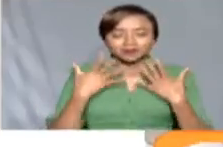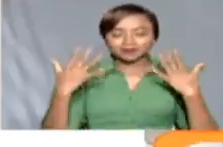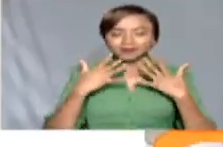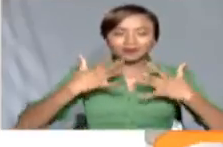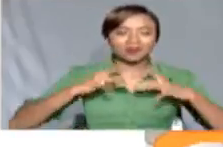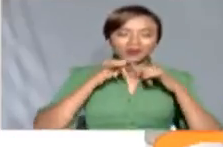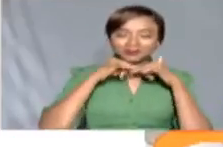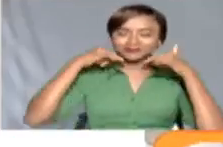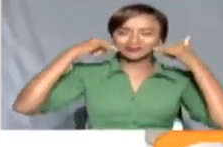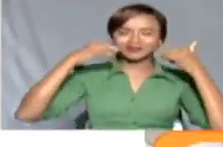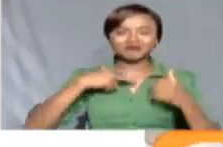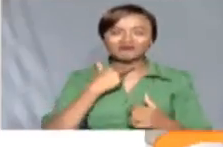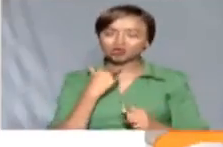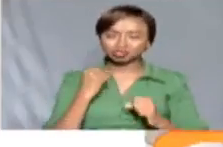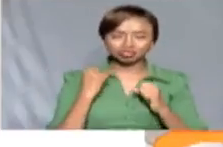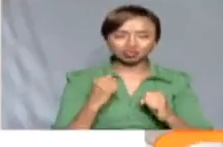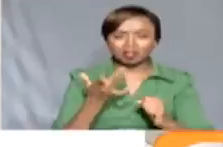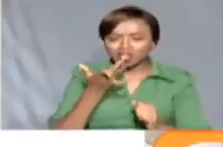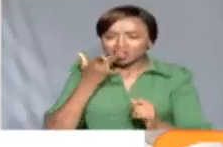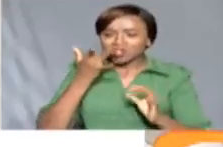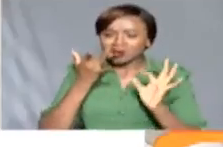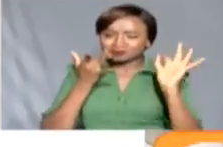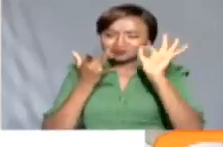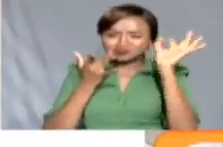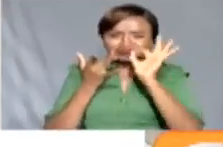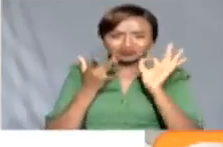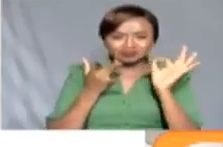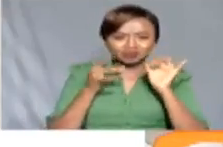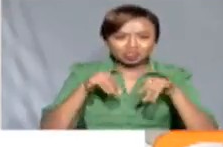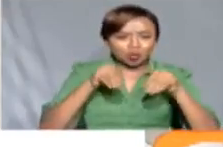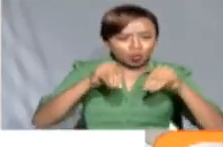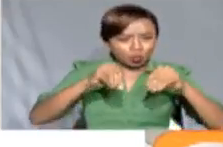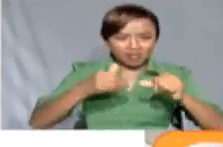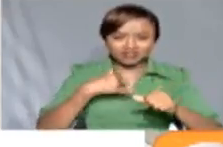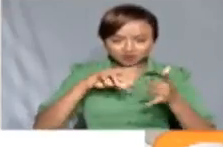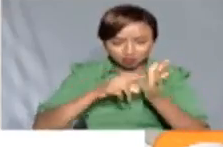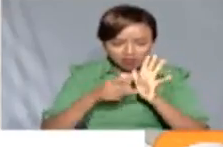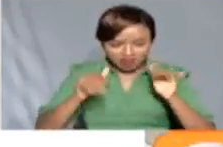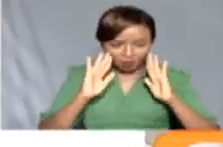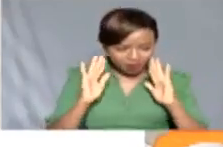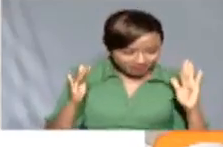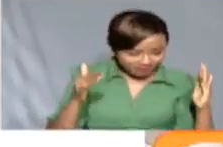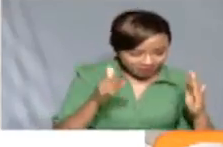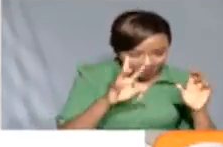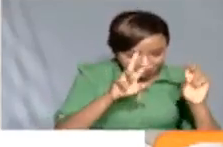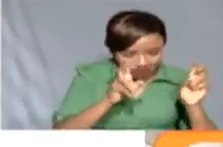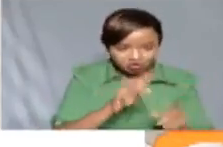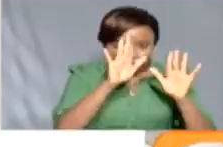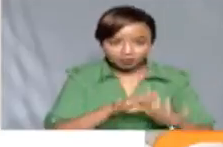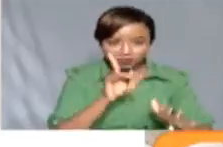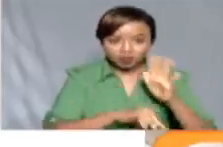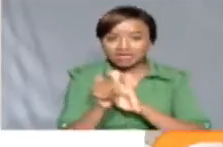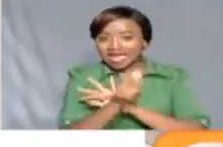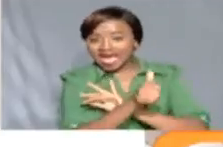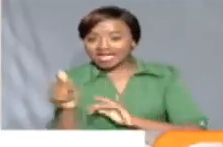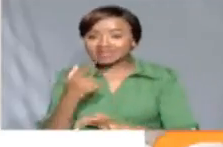smiles broader, no noise, food tastier. There's time to pay more attention to issues." Helen M. says